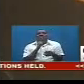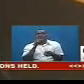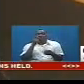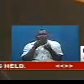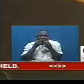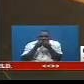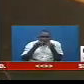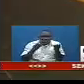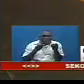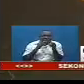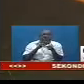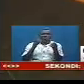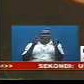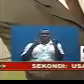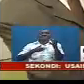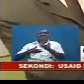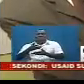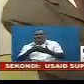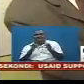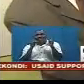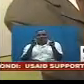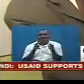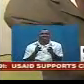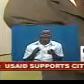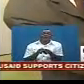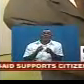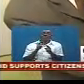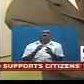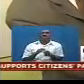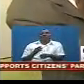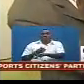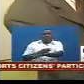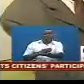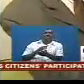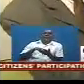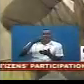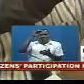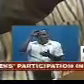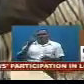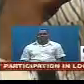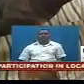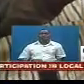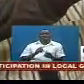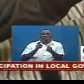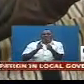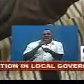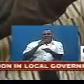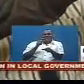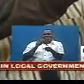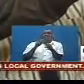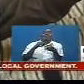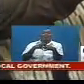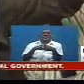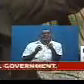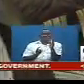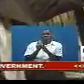for disseminating information to create interactive education content to optimize the learning process. The first Cansat